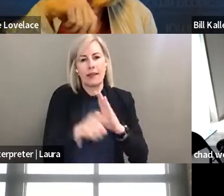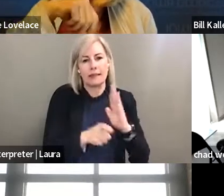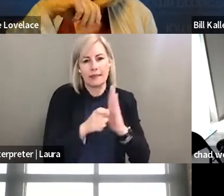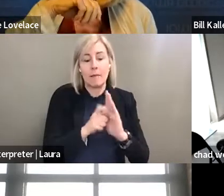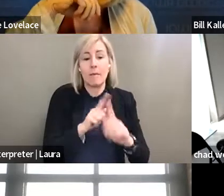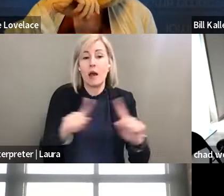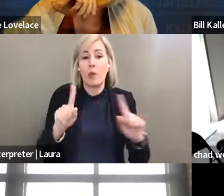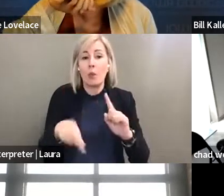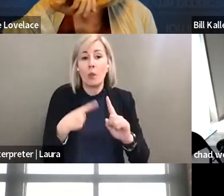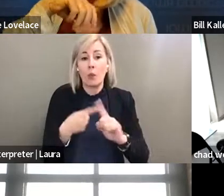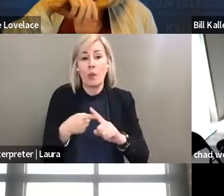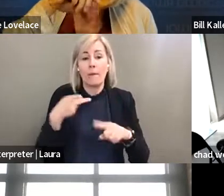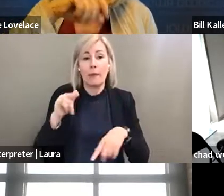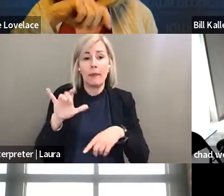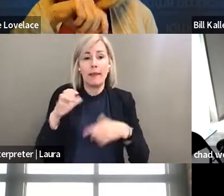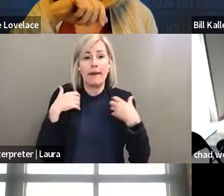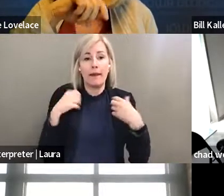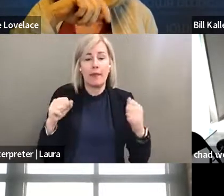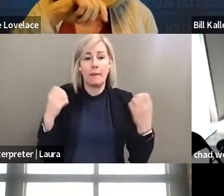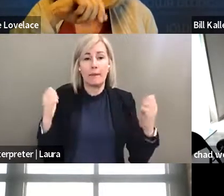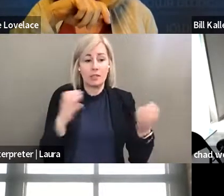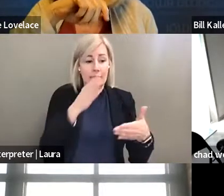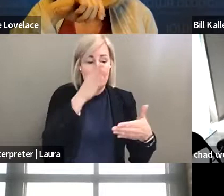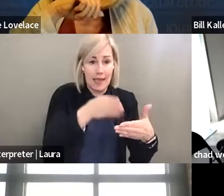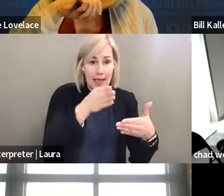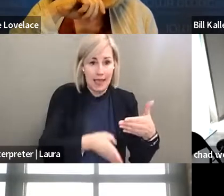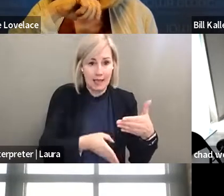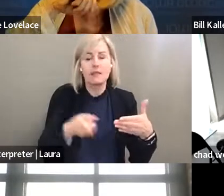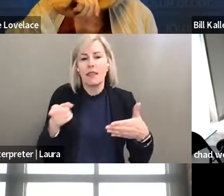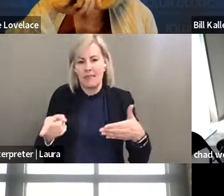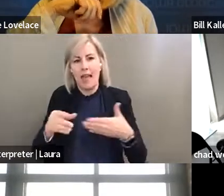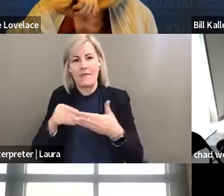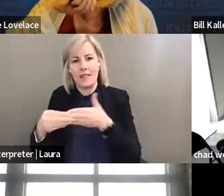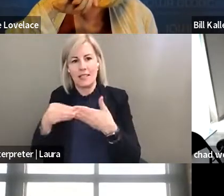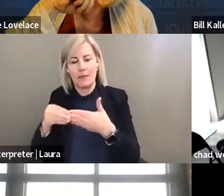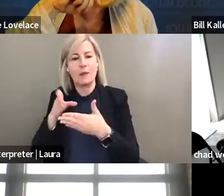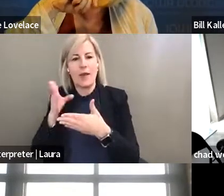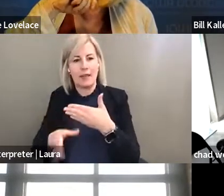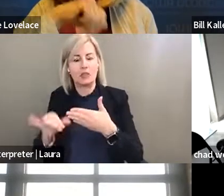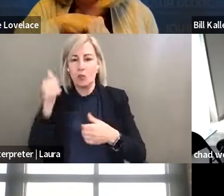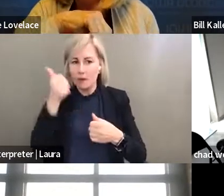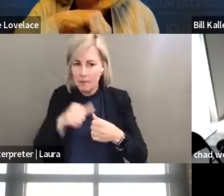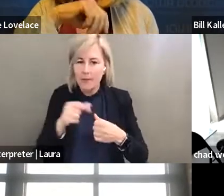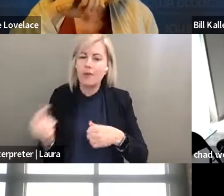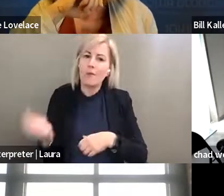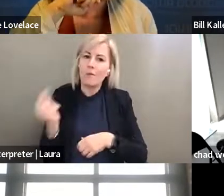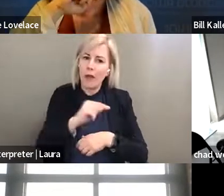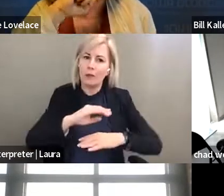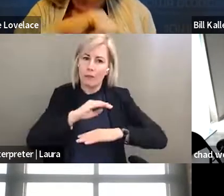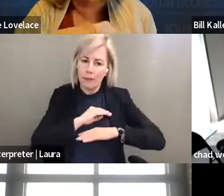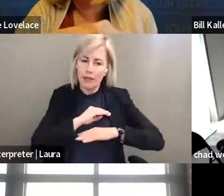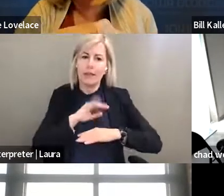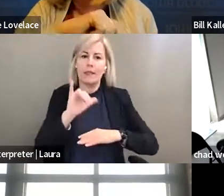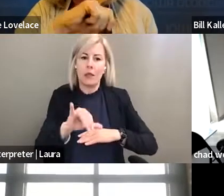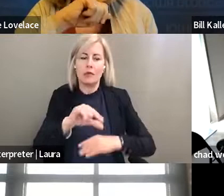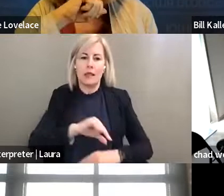when the public health emergency ends, so will that flexibility. So people just need to remember they need to go back to meeting the eligibility guidelines,